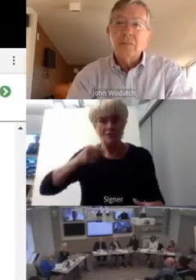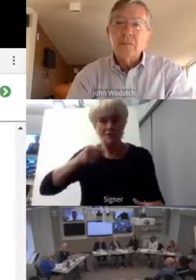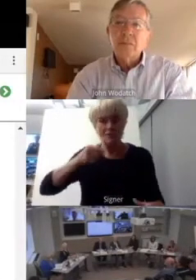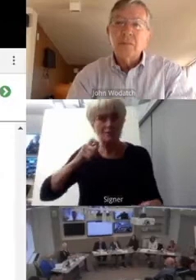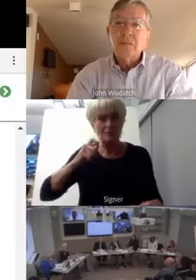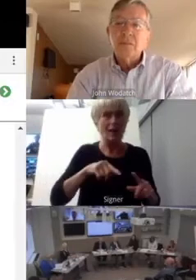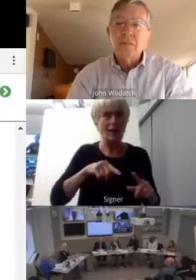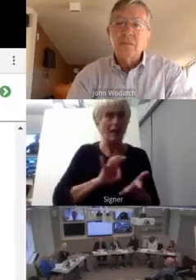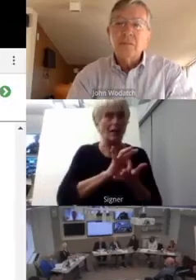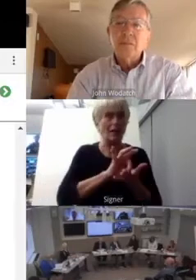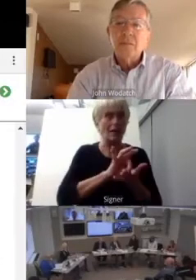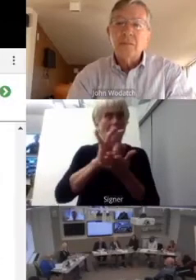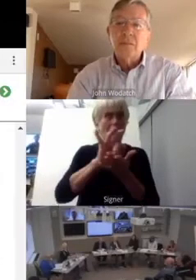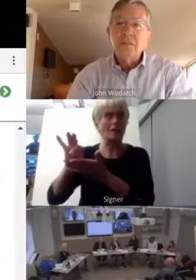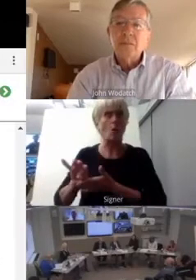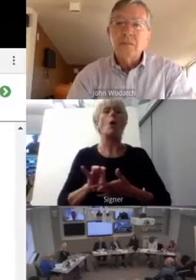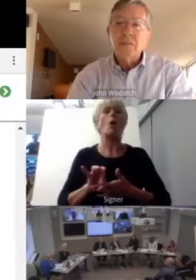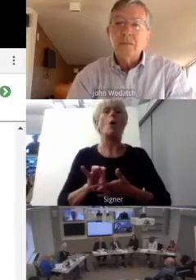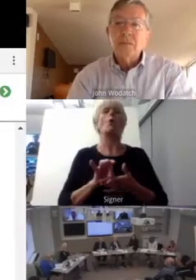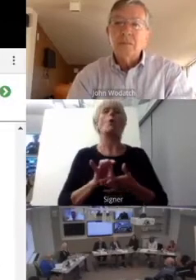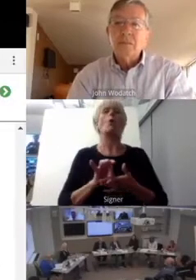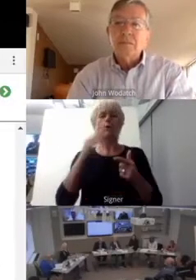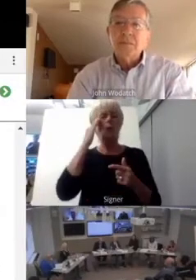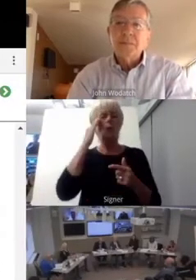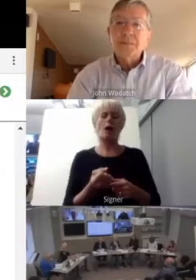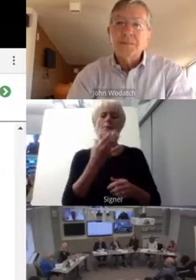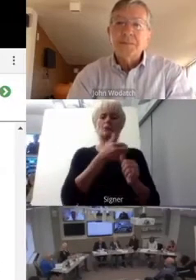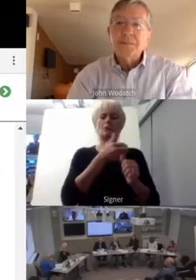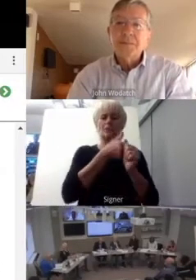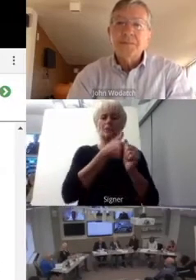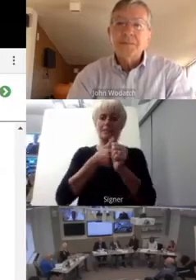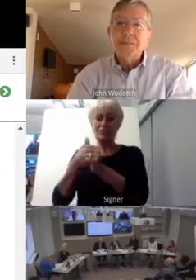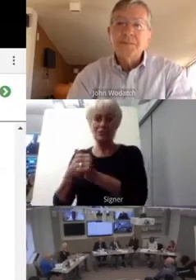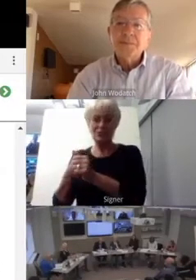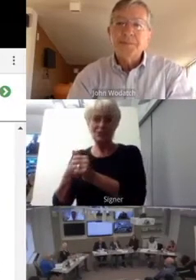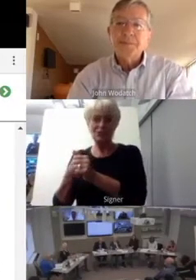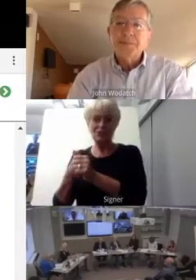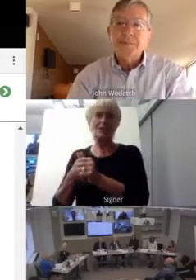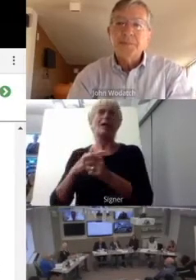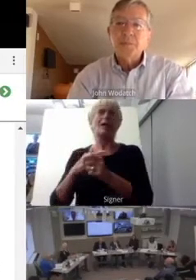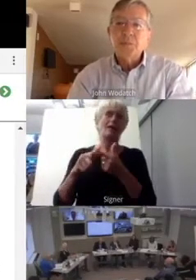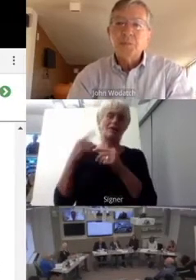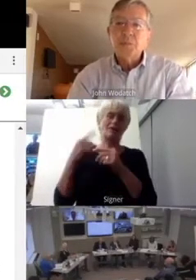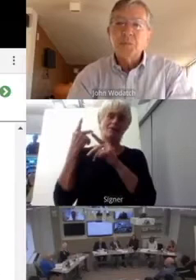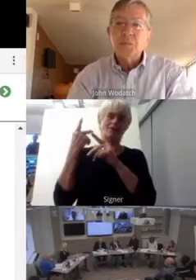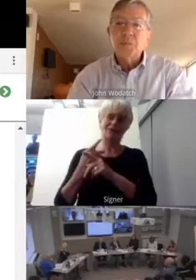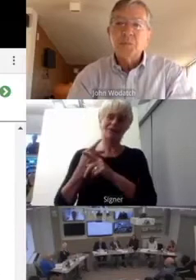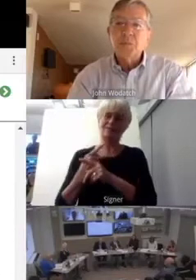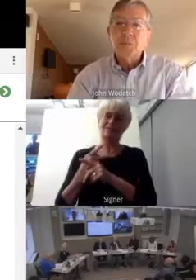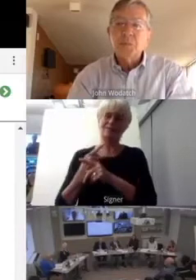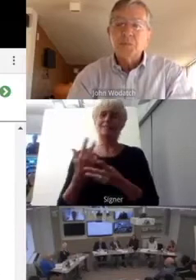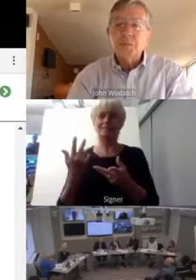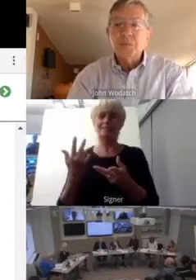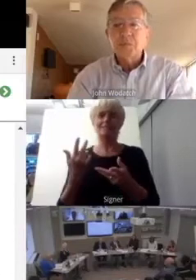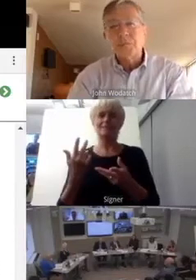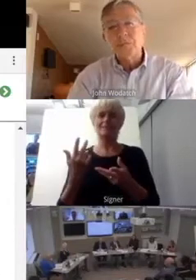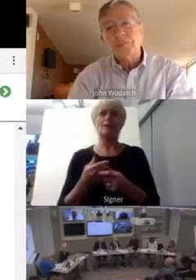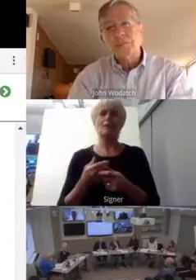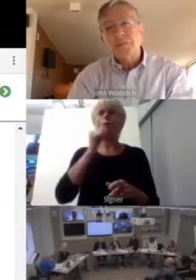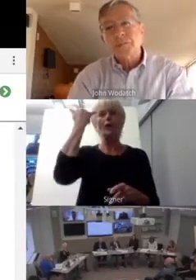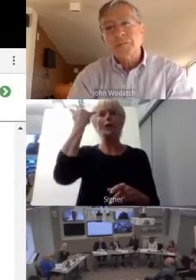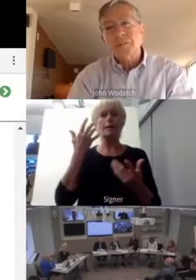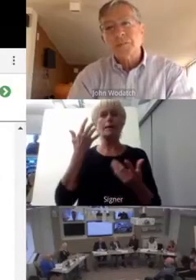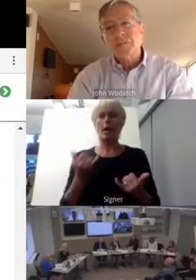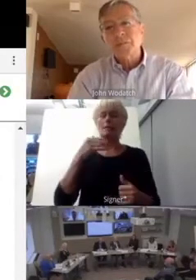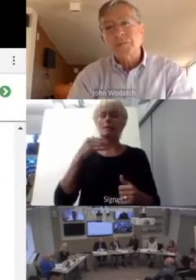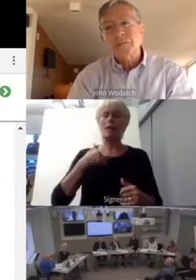for that. And then you add that to doors and ramps and parking spaces, and then you add all of